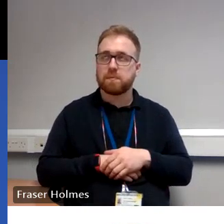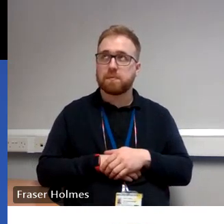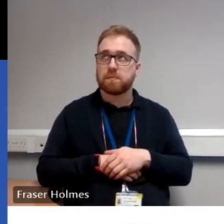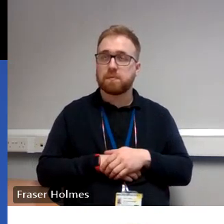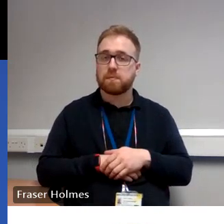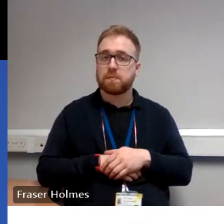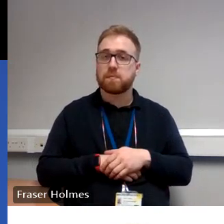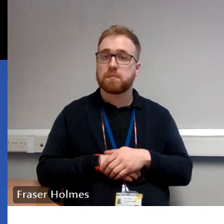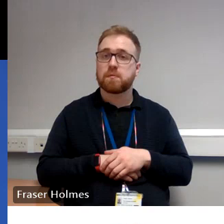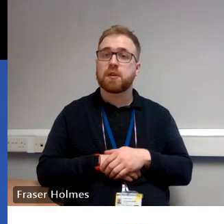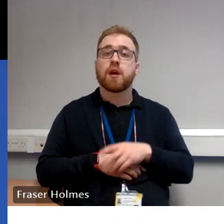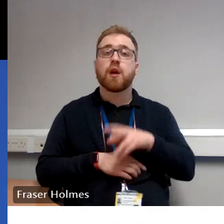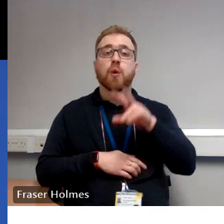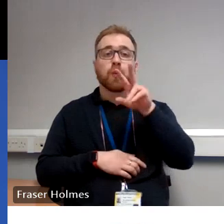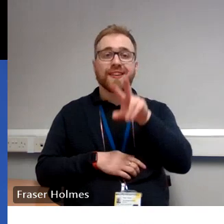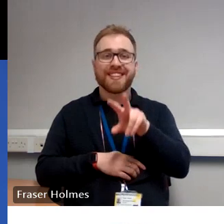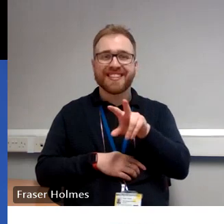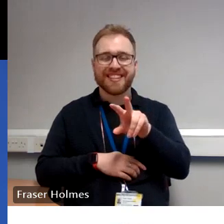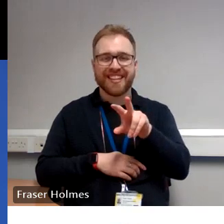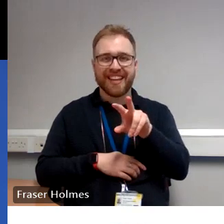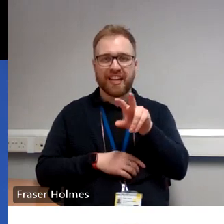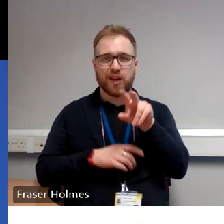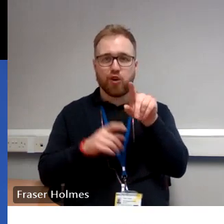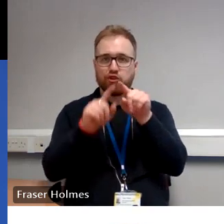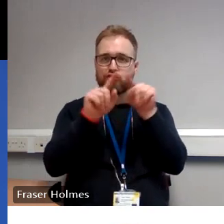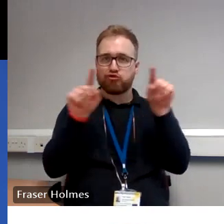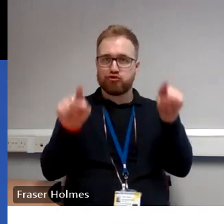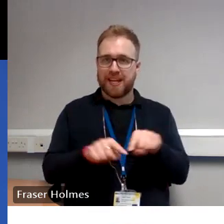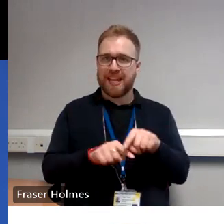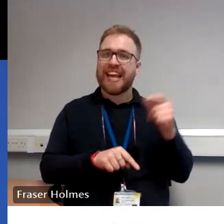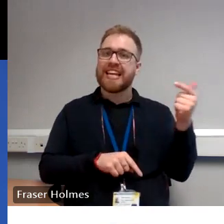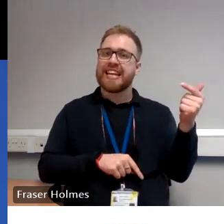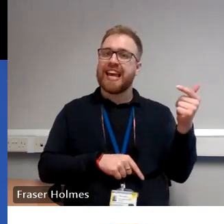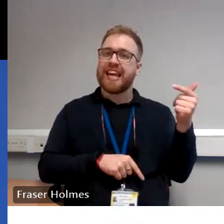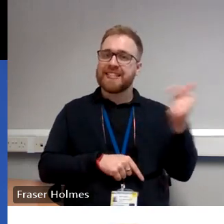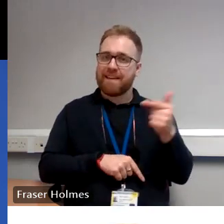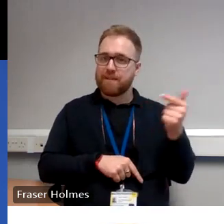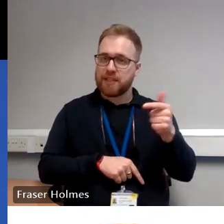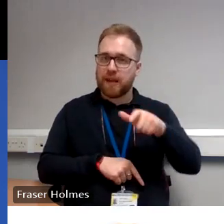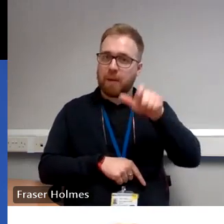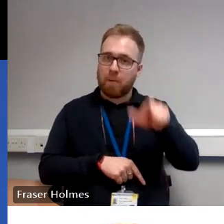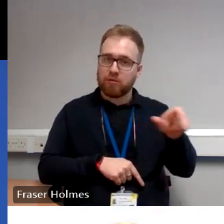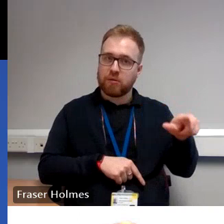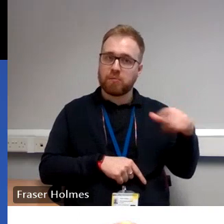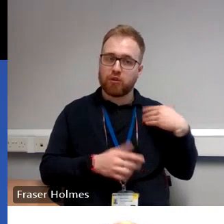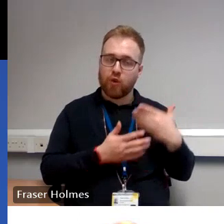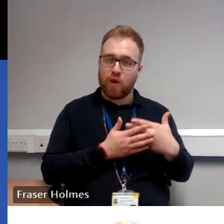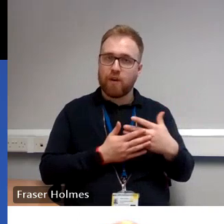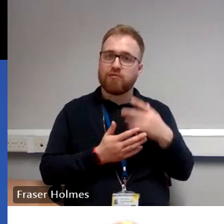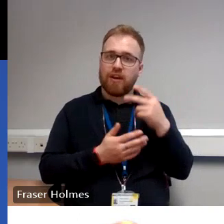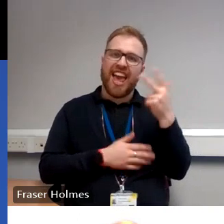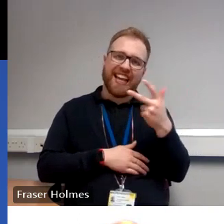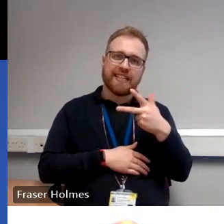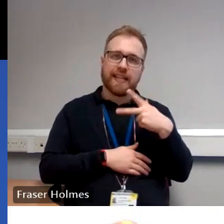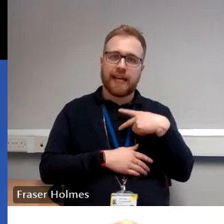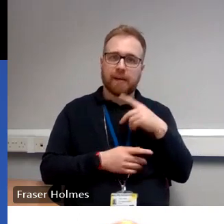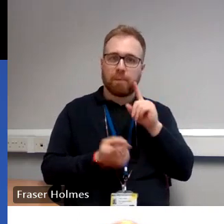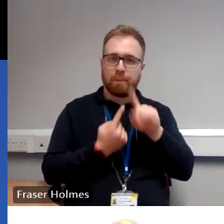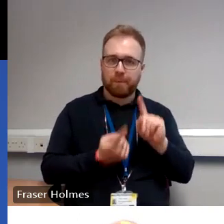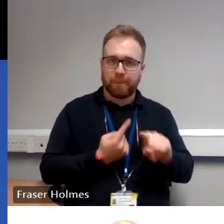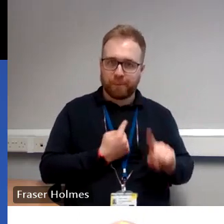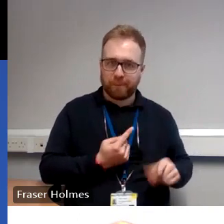Yeah, we can see in the top right of the screen as we look at it that we've had 17 participants answer so far, just ticked up to 18 there as we can see it.